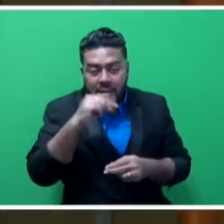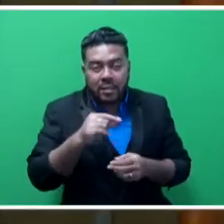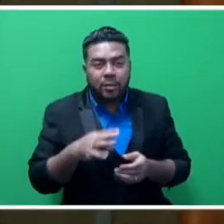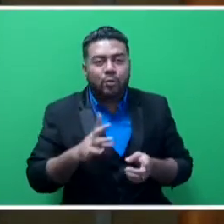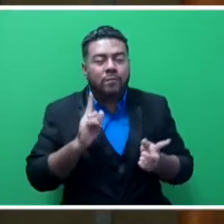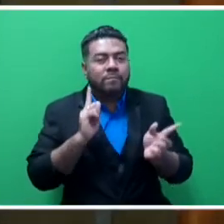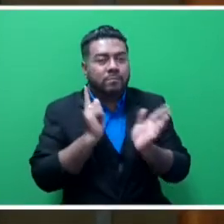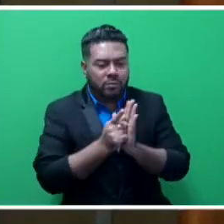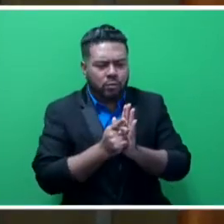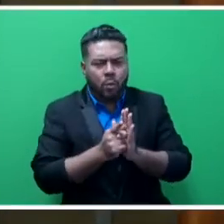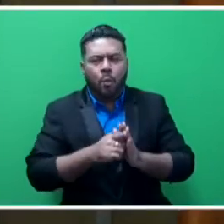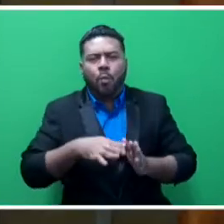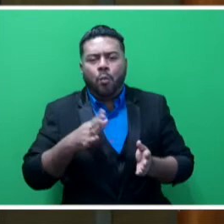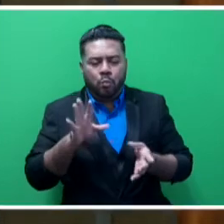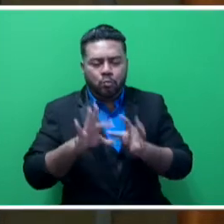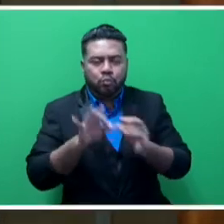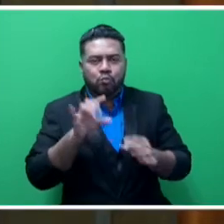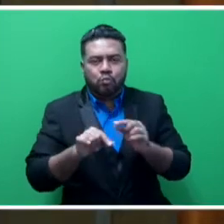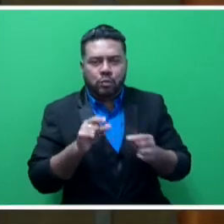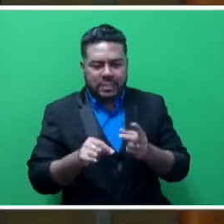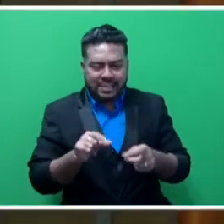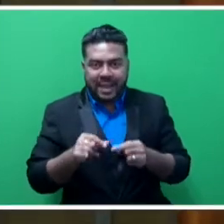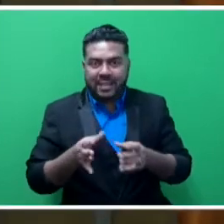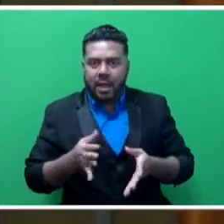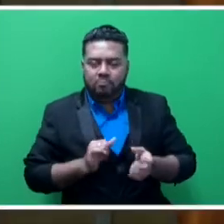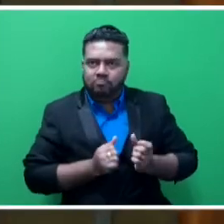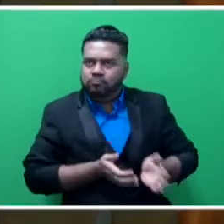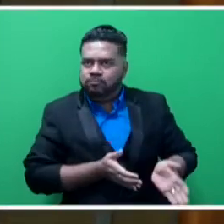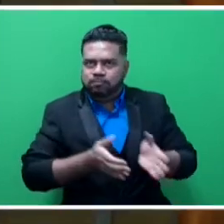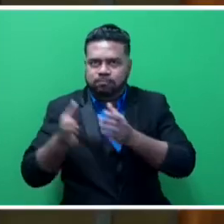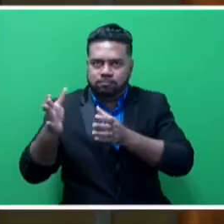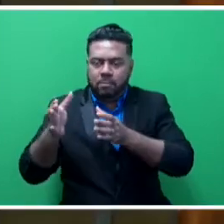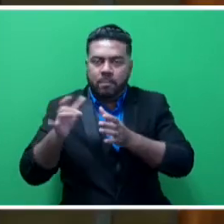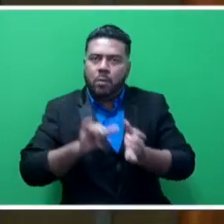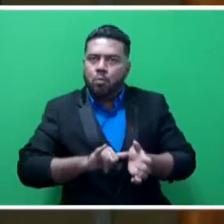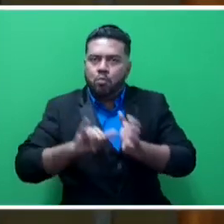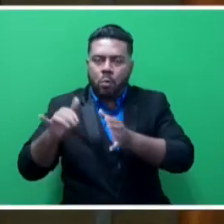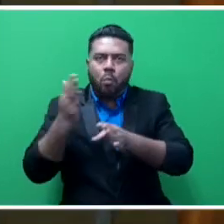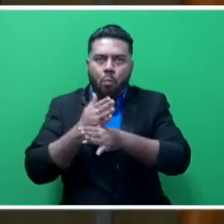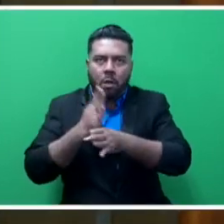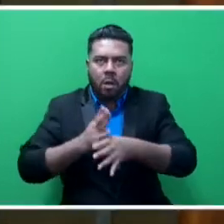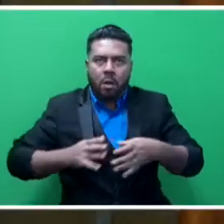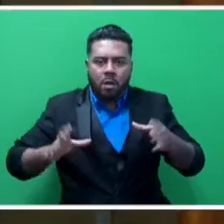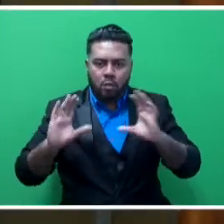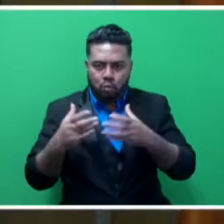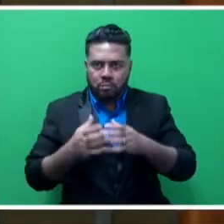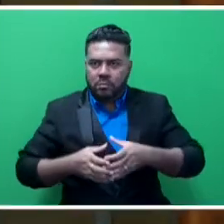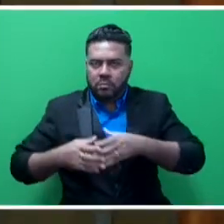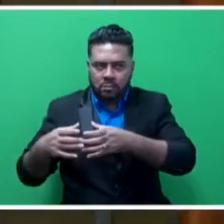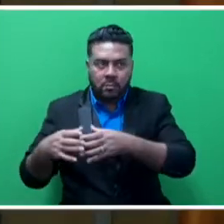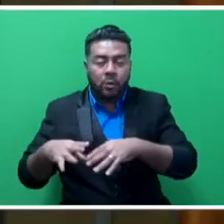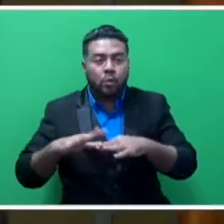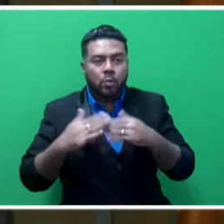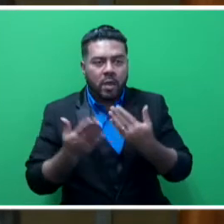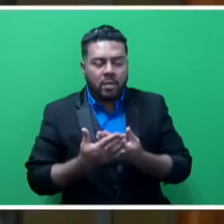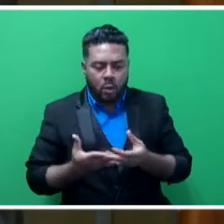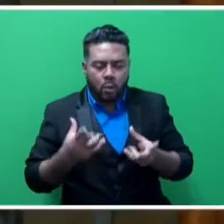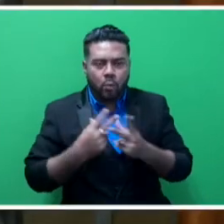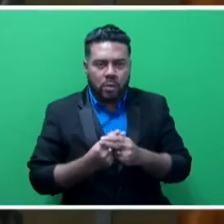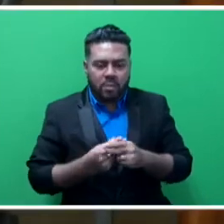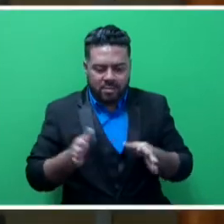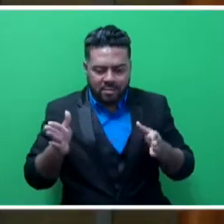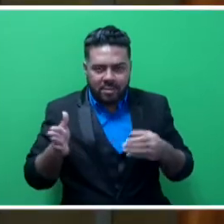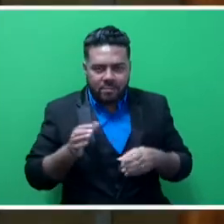turn around on the selection and deployment of workers, together with the containment of the pandemic in